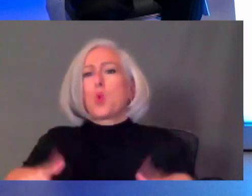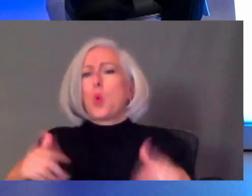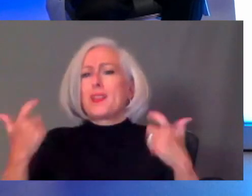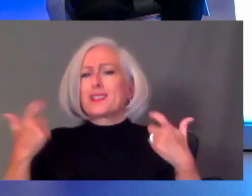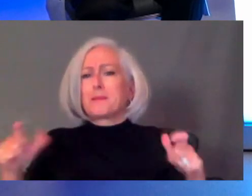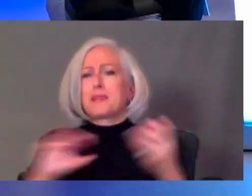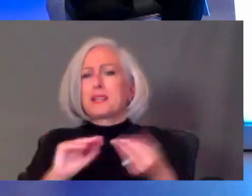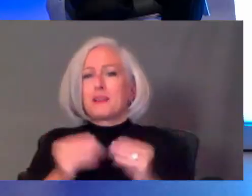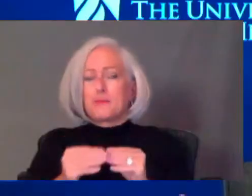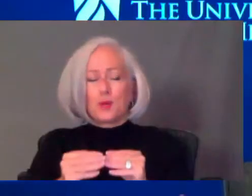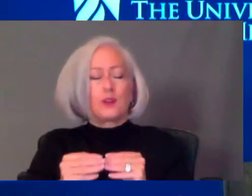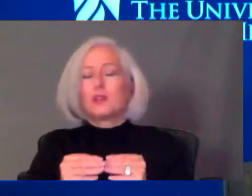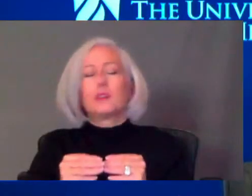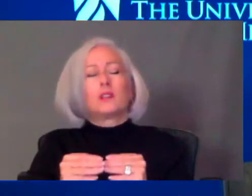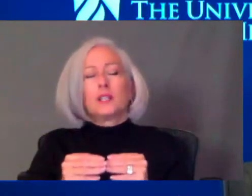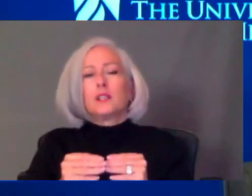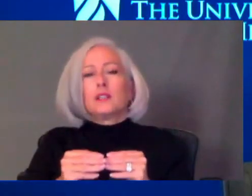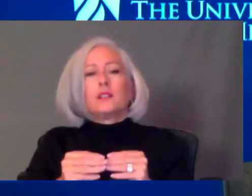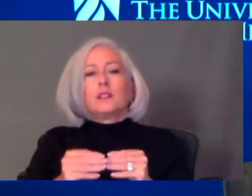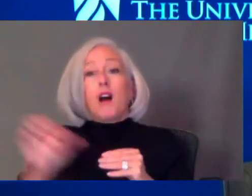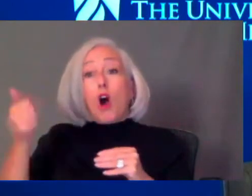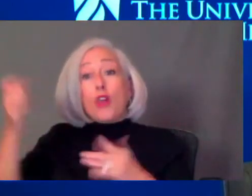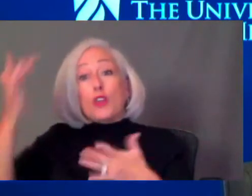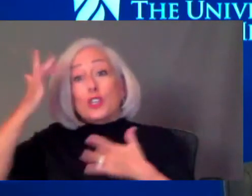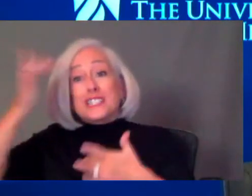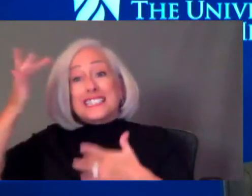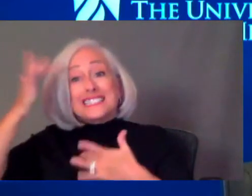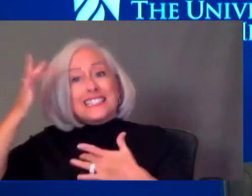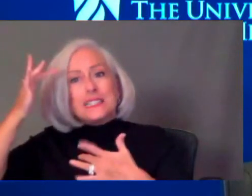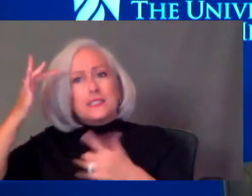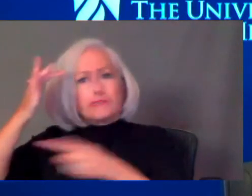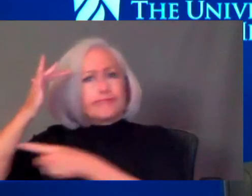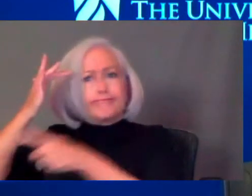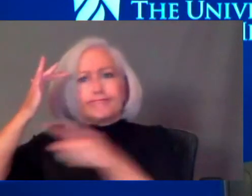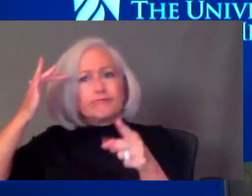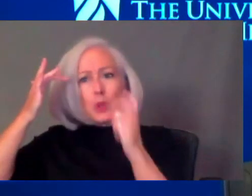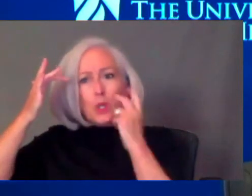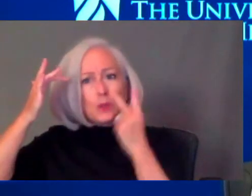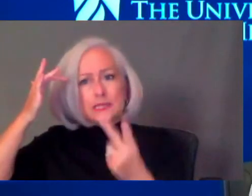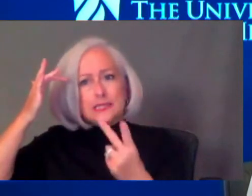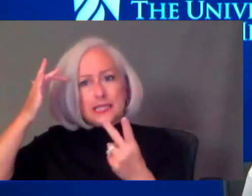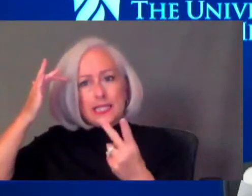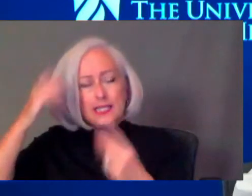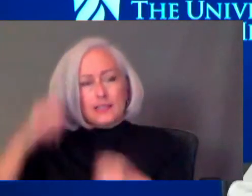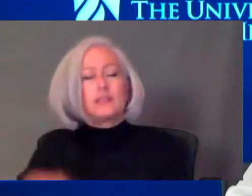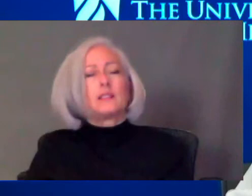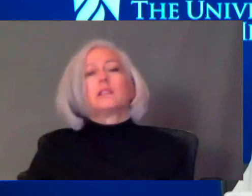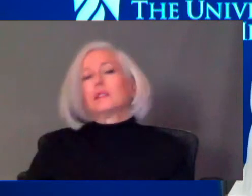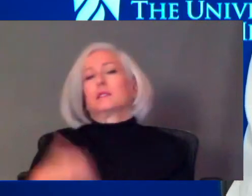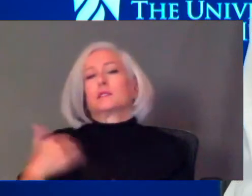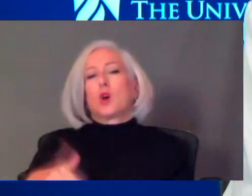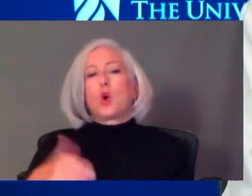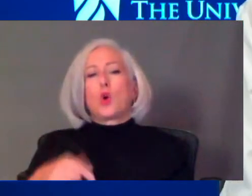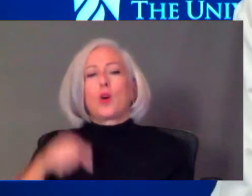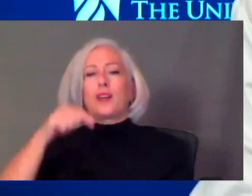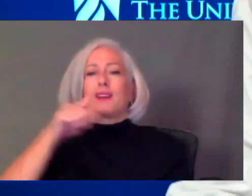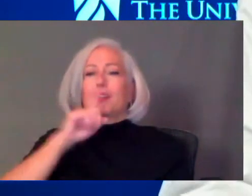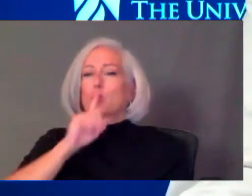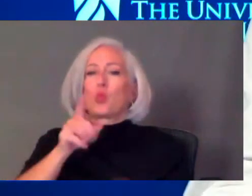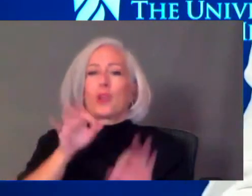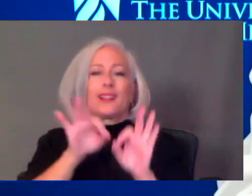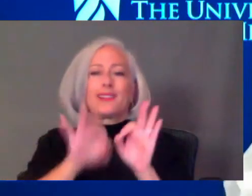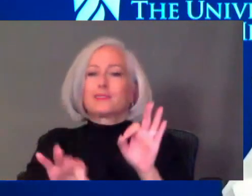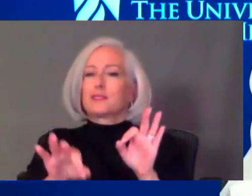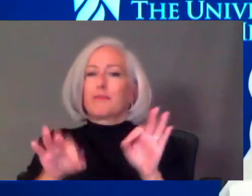diagnosis. Mm-hmm. And 2 years ago it was 0. Yep. And you sit back, you think about that, and you're like, that's like 2 wards of